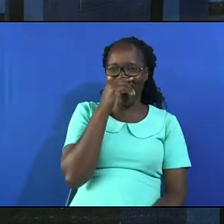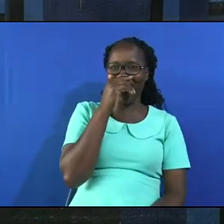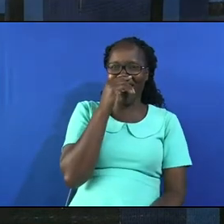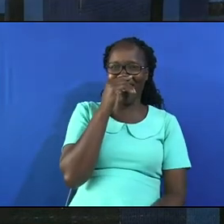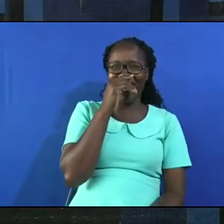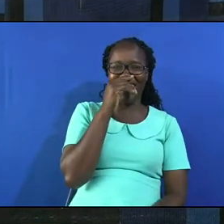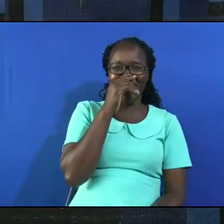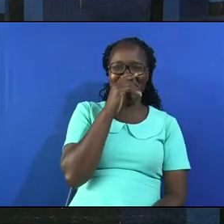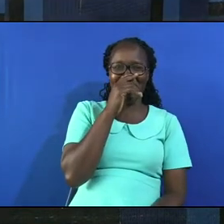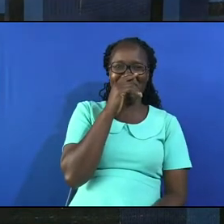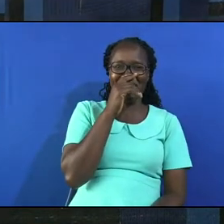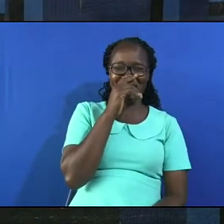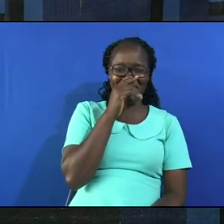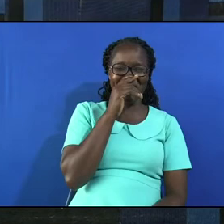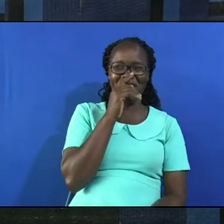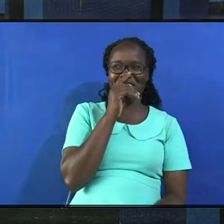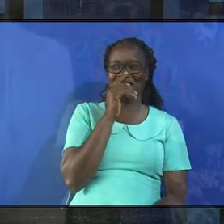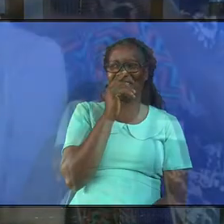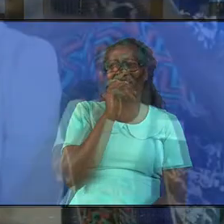magnitude?